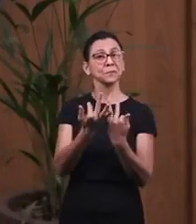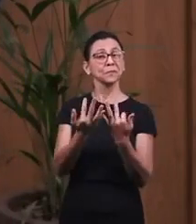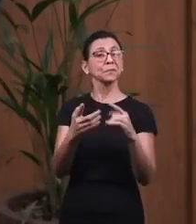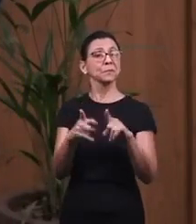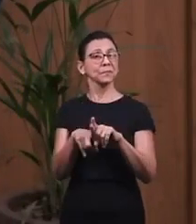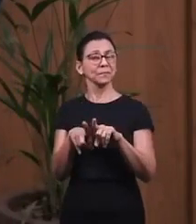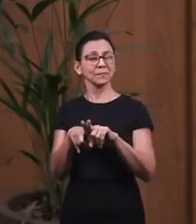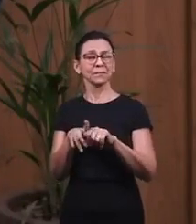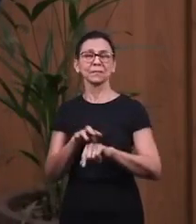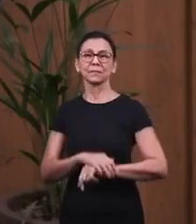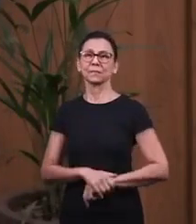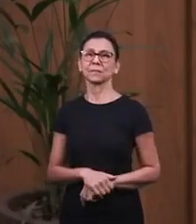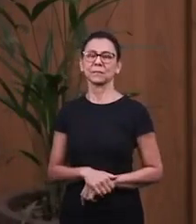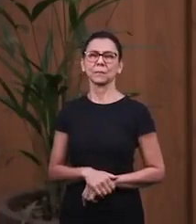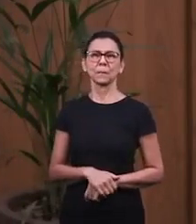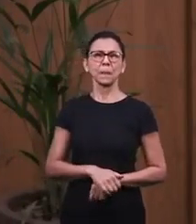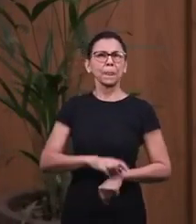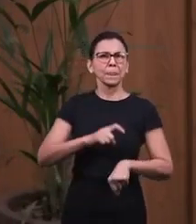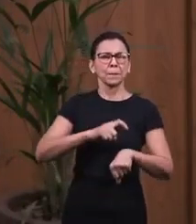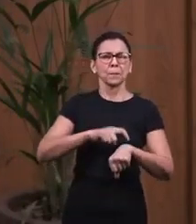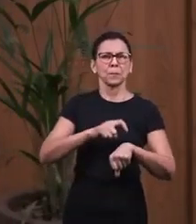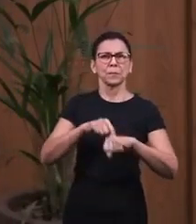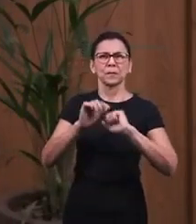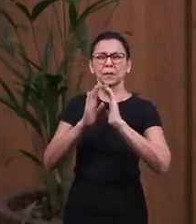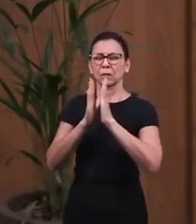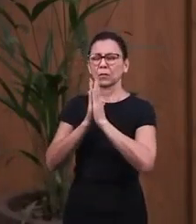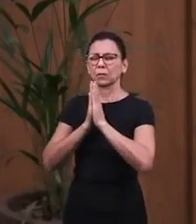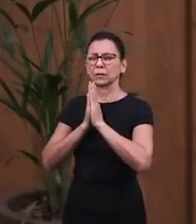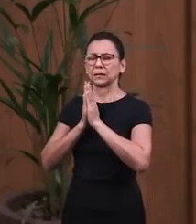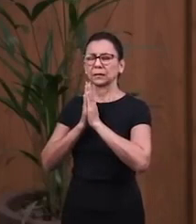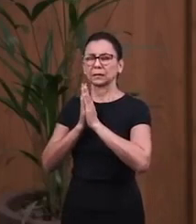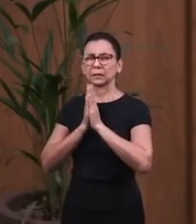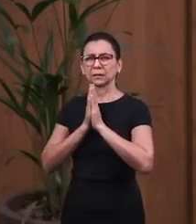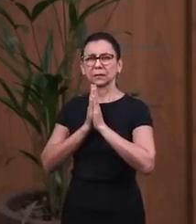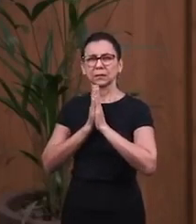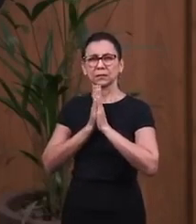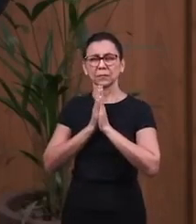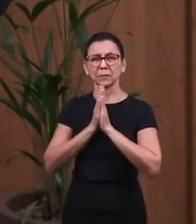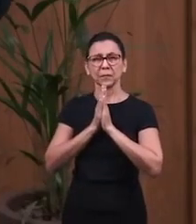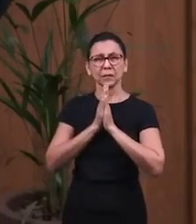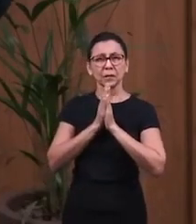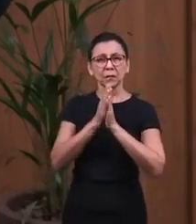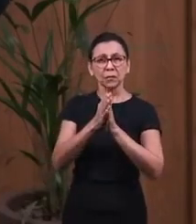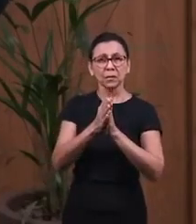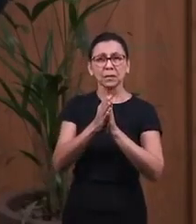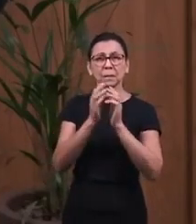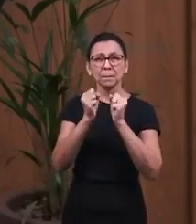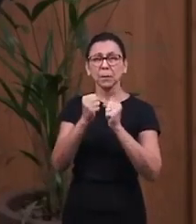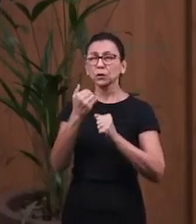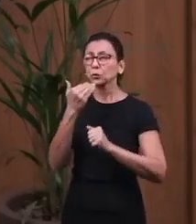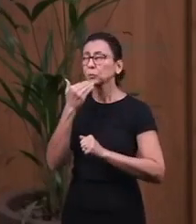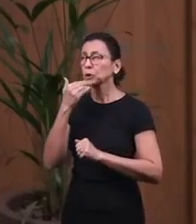prayer, you can put before the Lord what you want from him